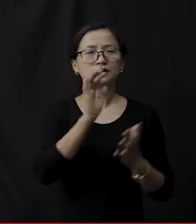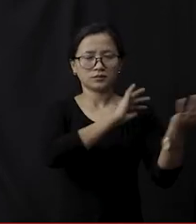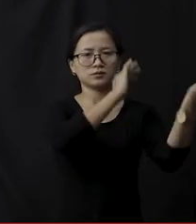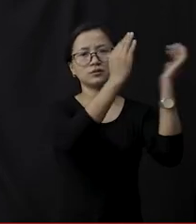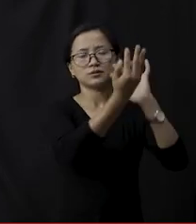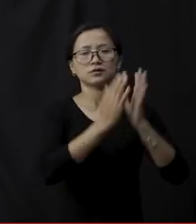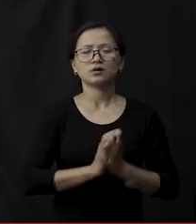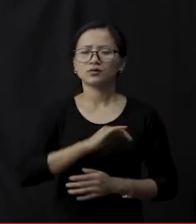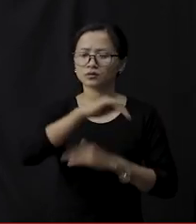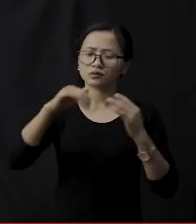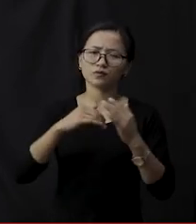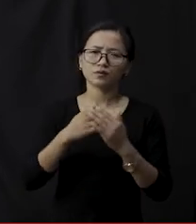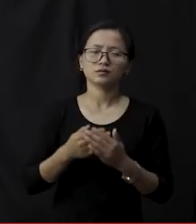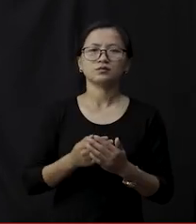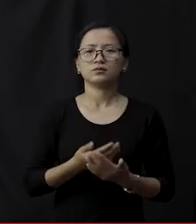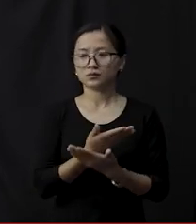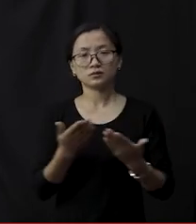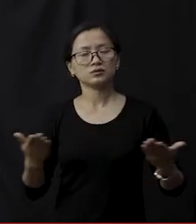our Mother Earth, because of all this